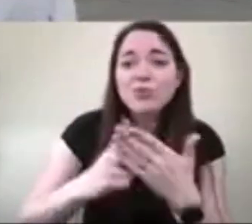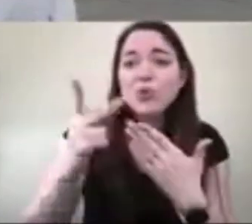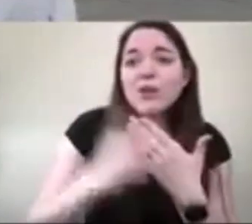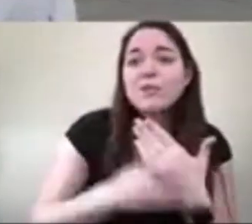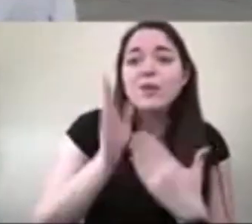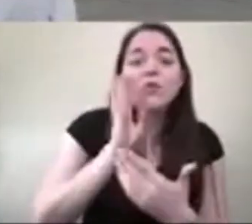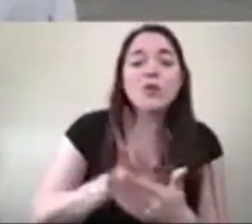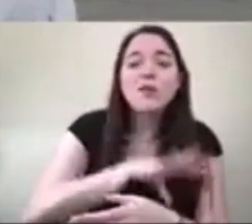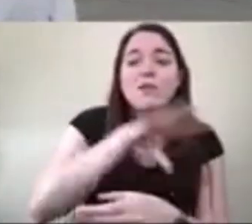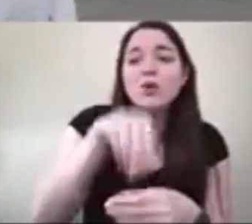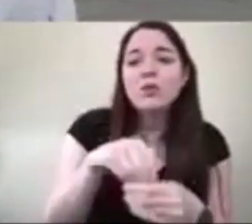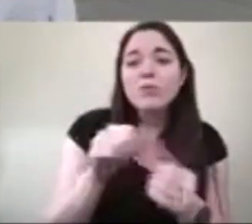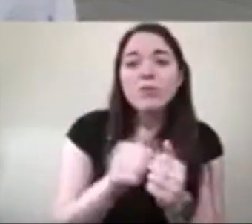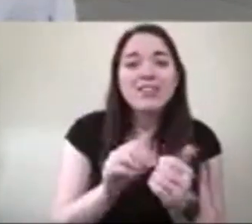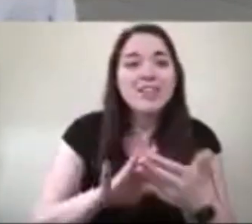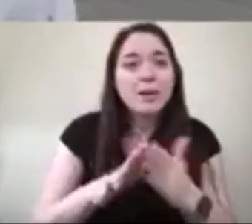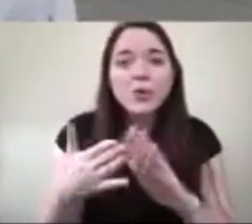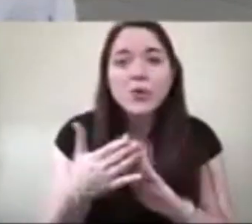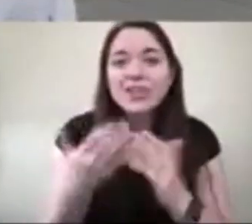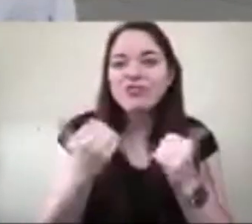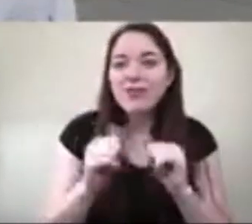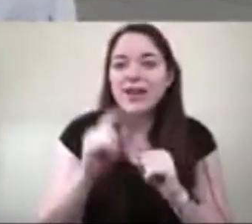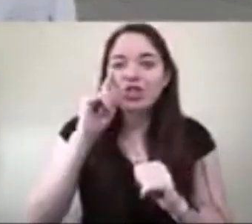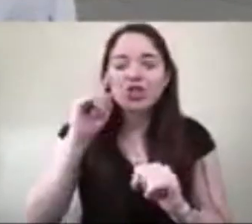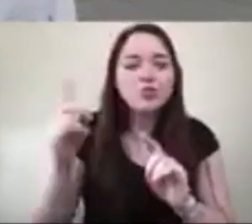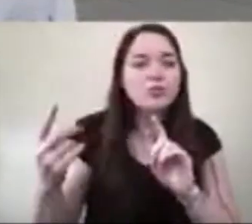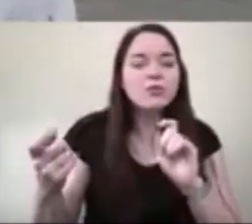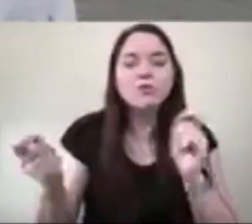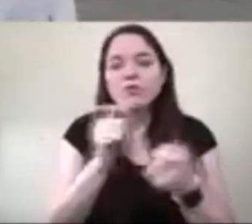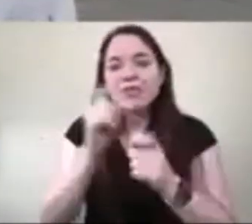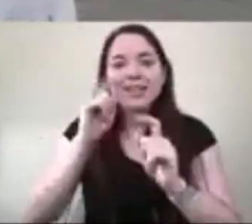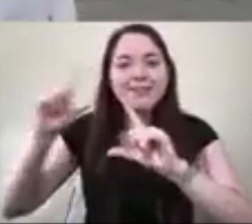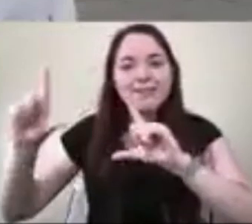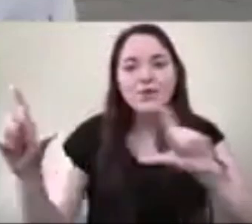of the reimagining that we're doing. Generous giving is a big